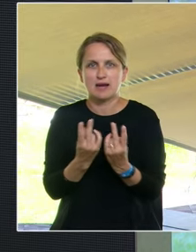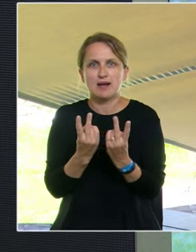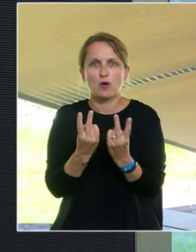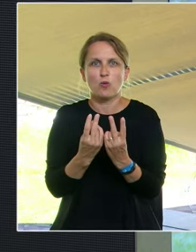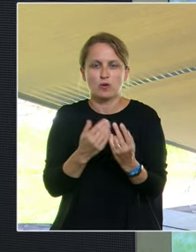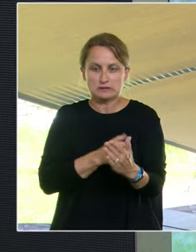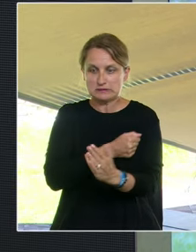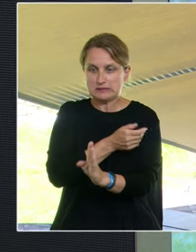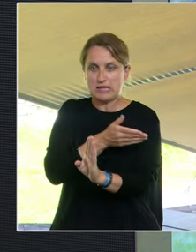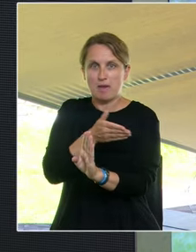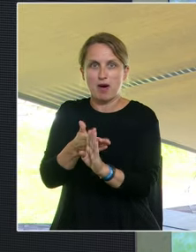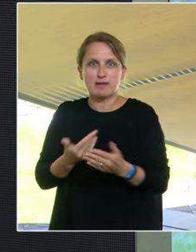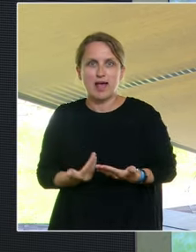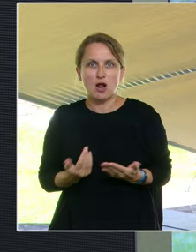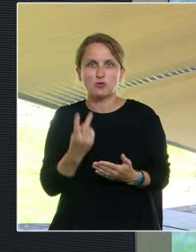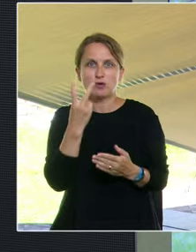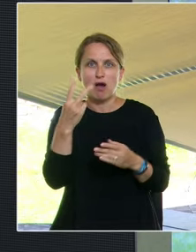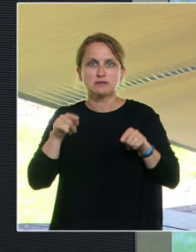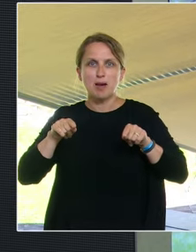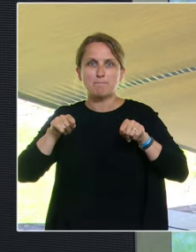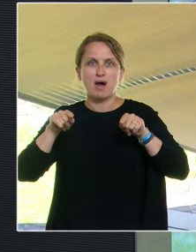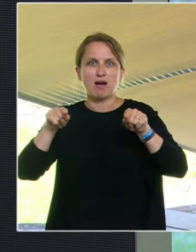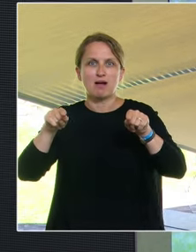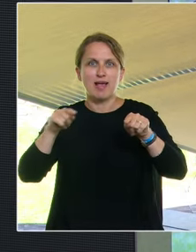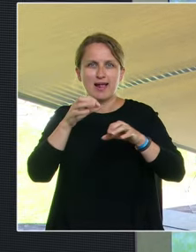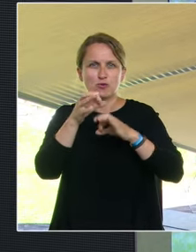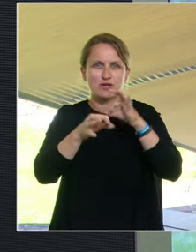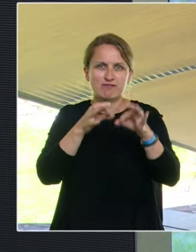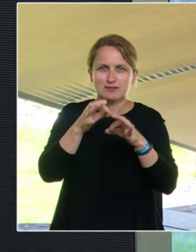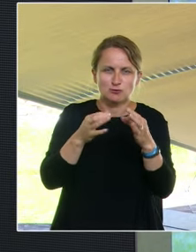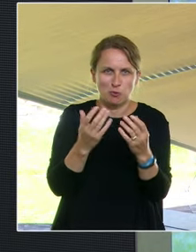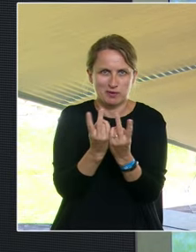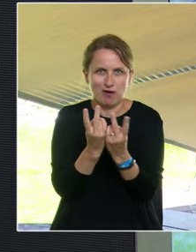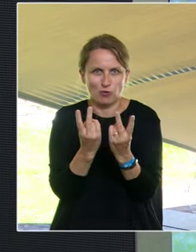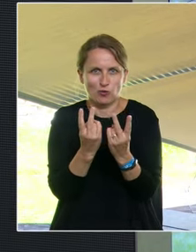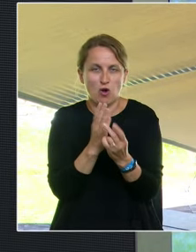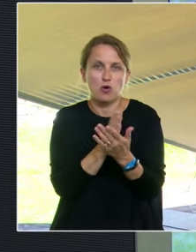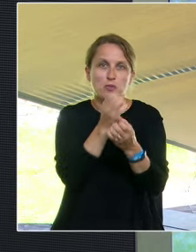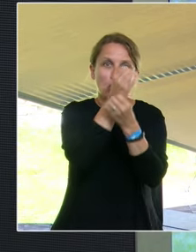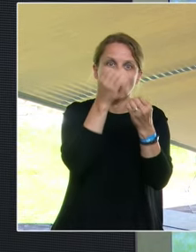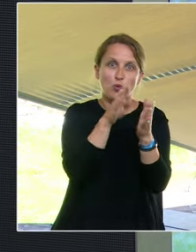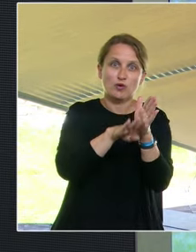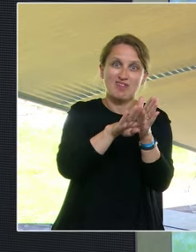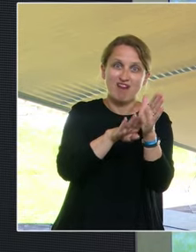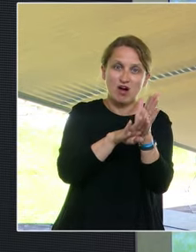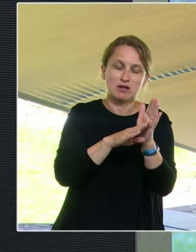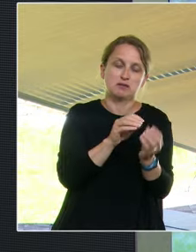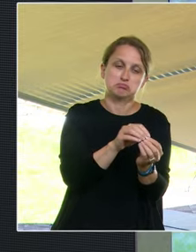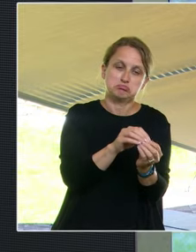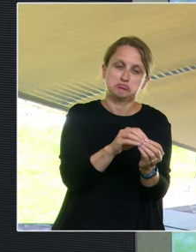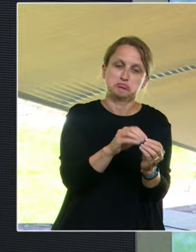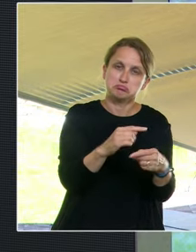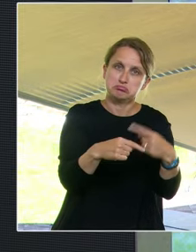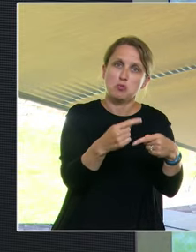universes. In kinds of sense that we have a lot of established structures that are they're carrying on. We are very familiar with them, even